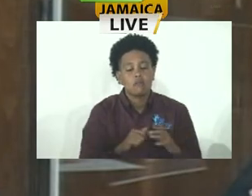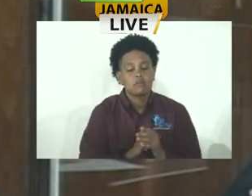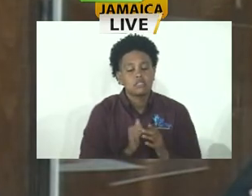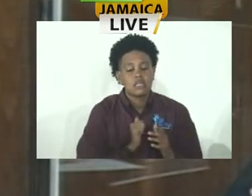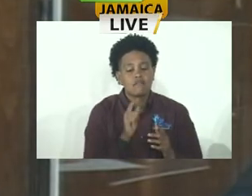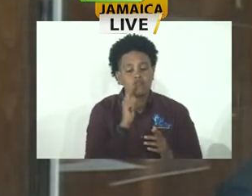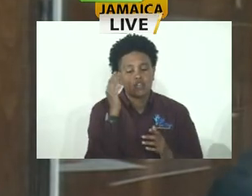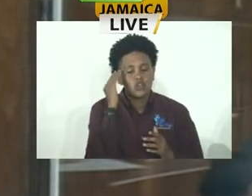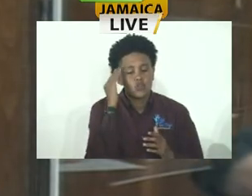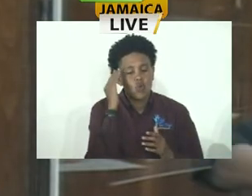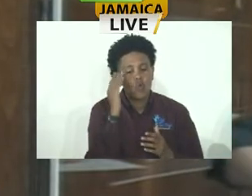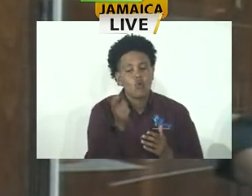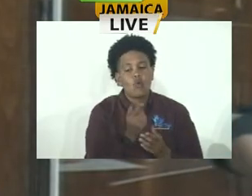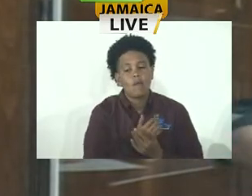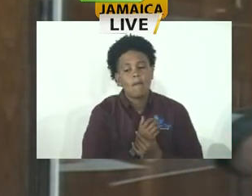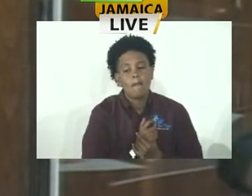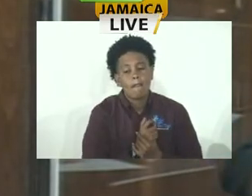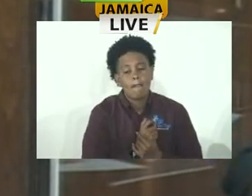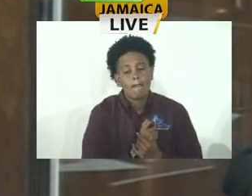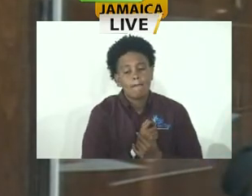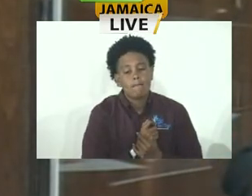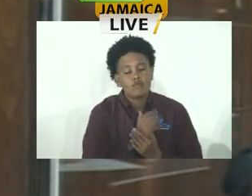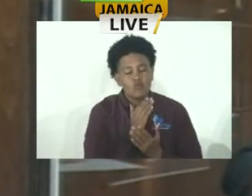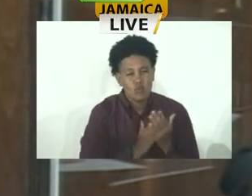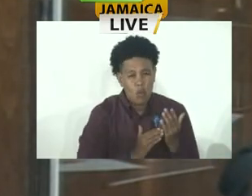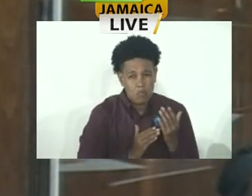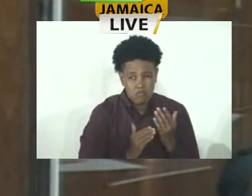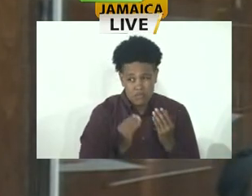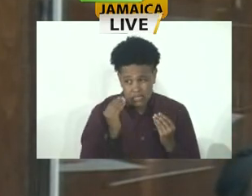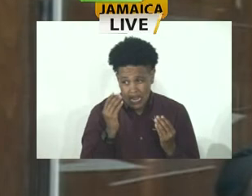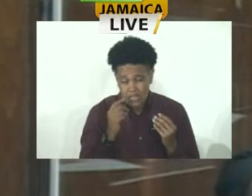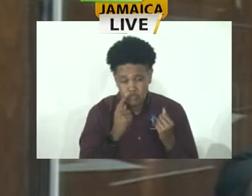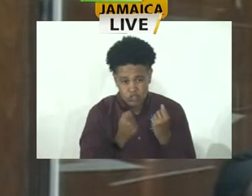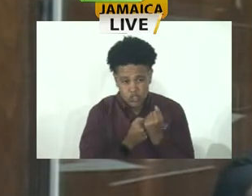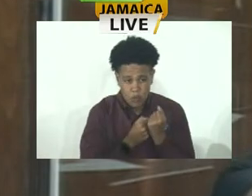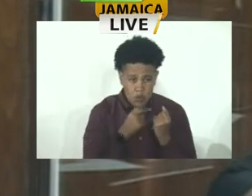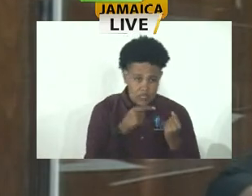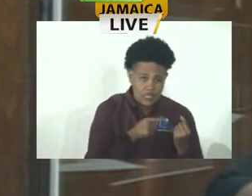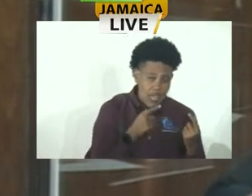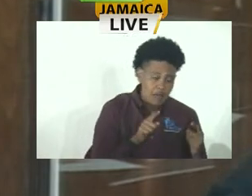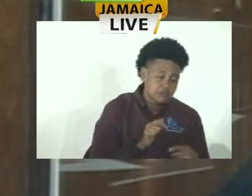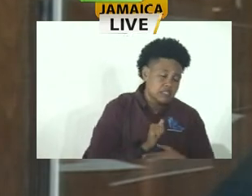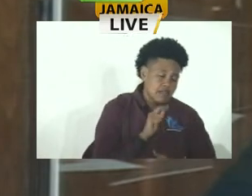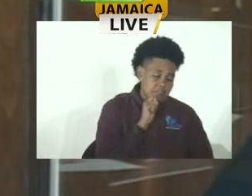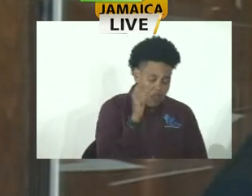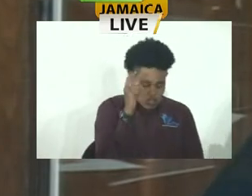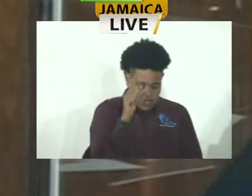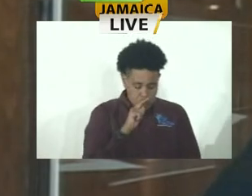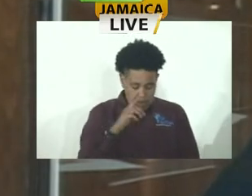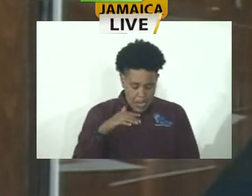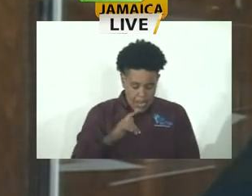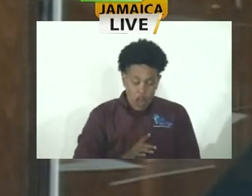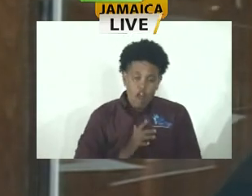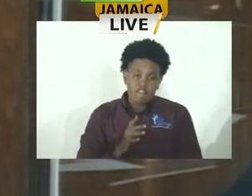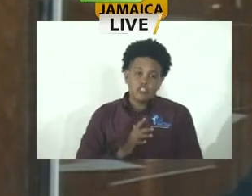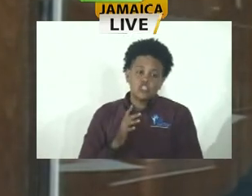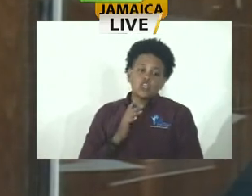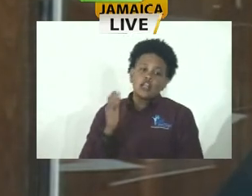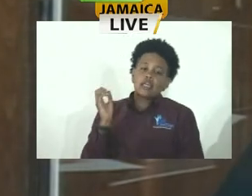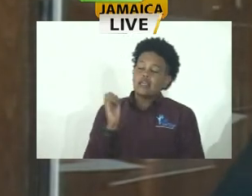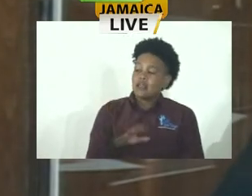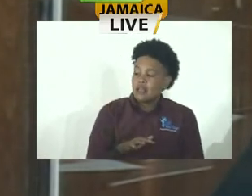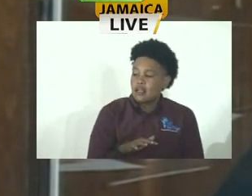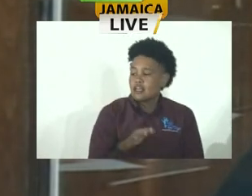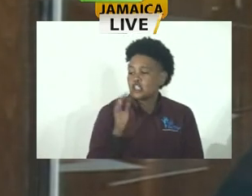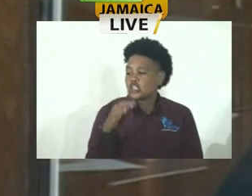there is some um there's some data that supports that view that's my understanding even though it has not been officially um